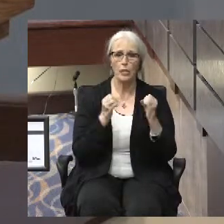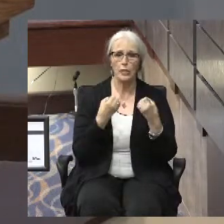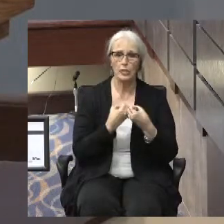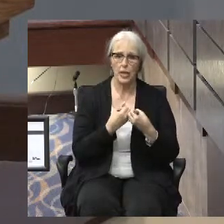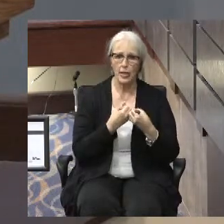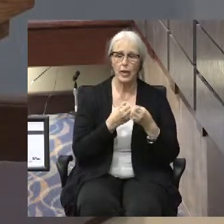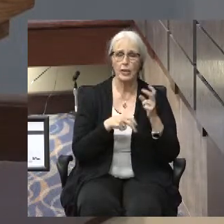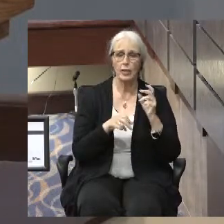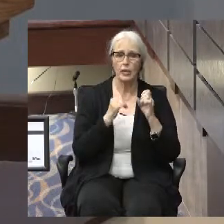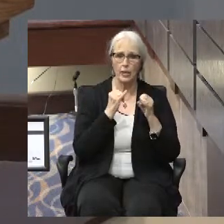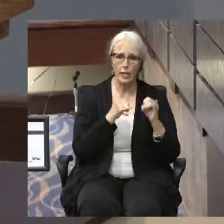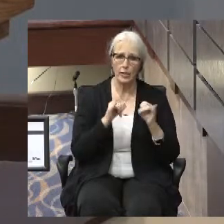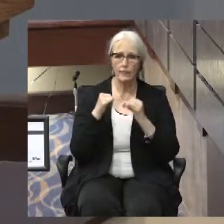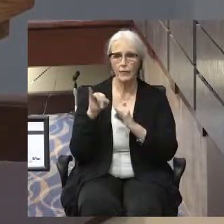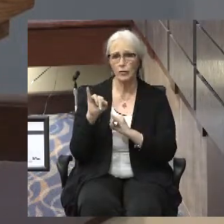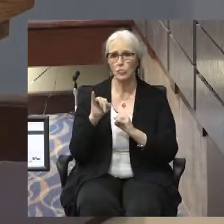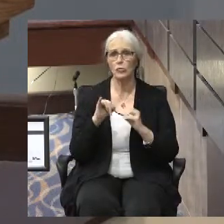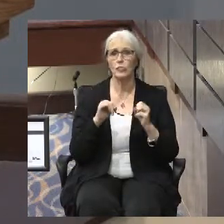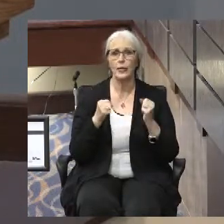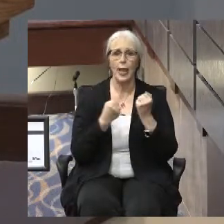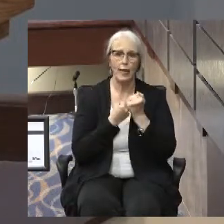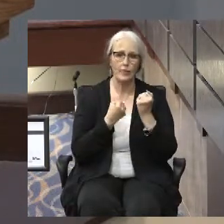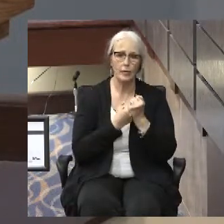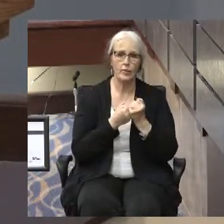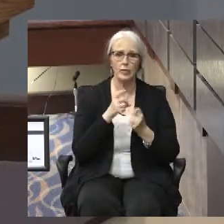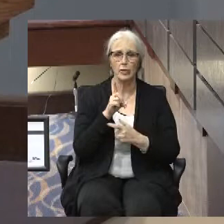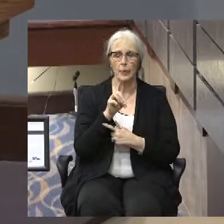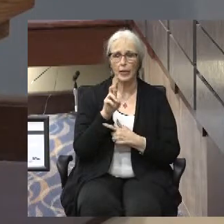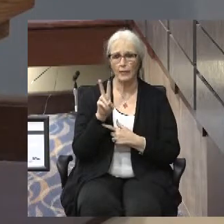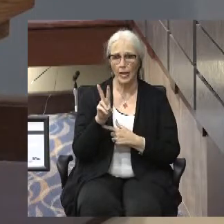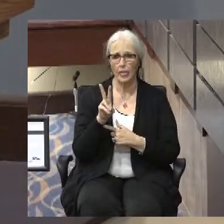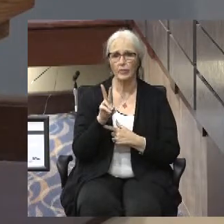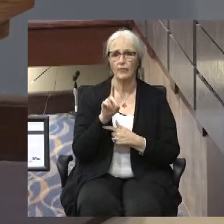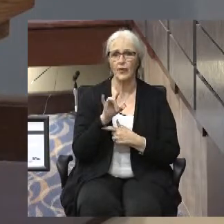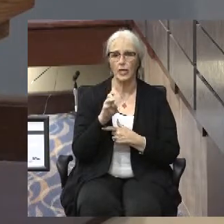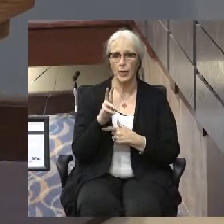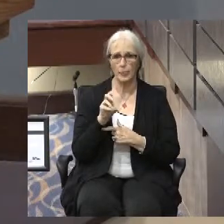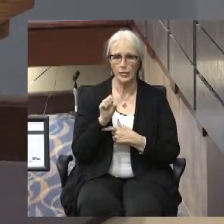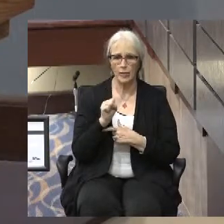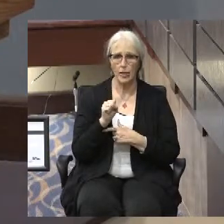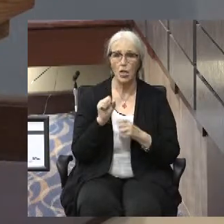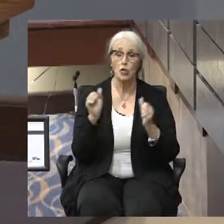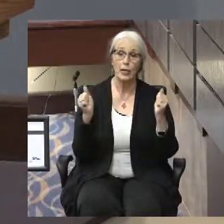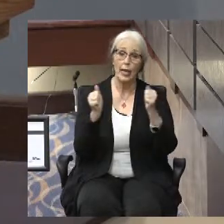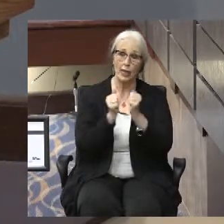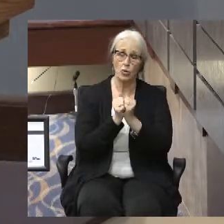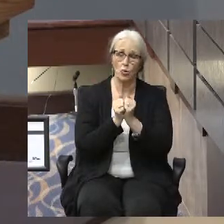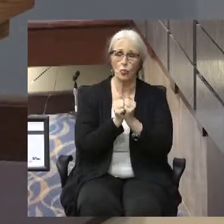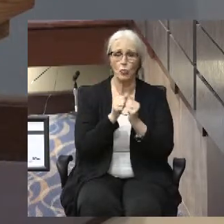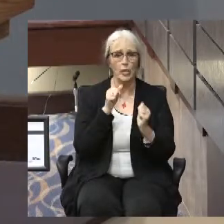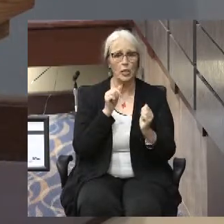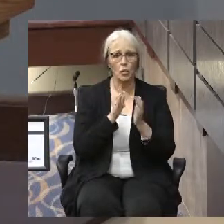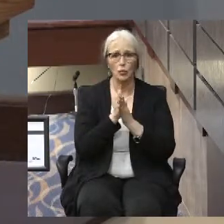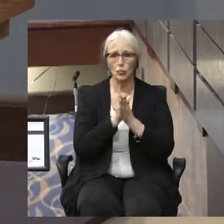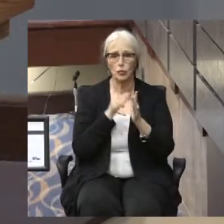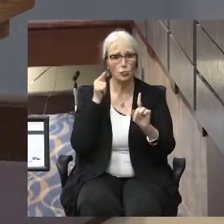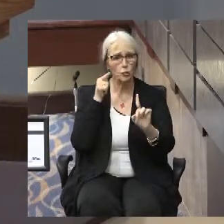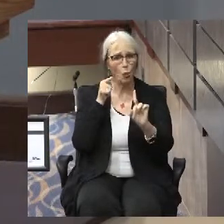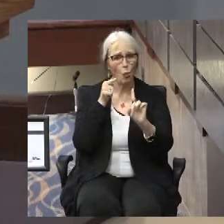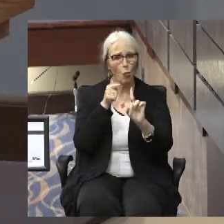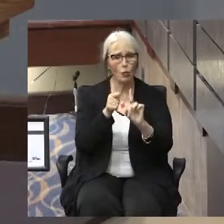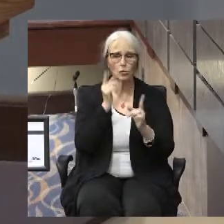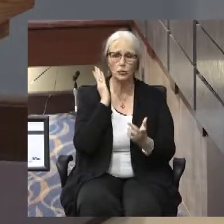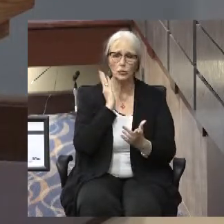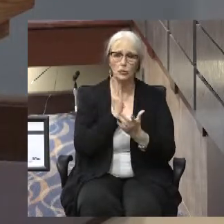who provide advocacy services to domestic violence victims. Together, we can strive towards raising awareness to eliminate domestic